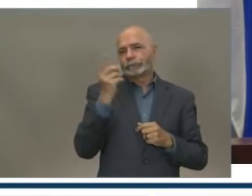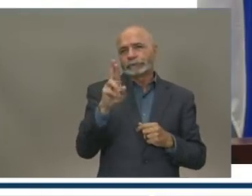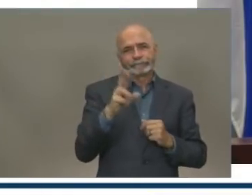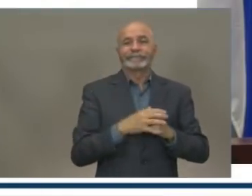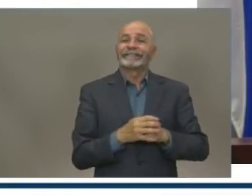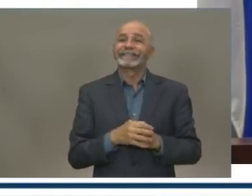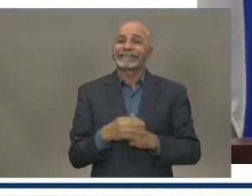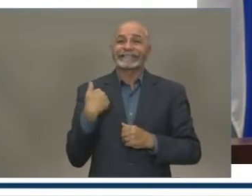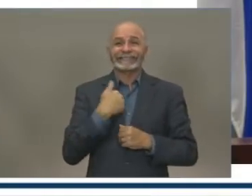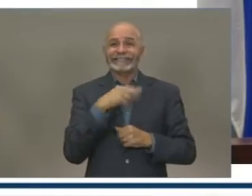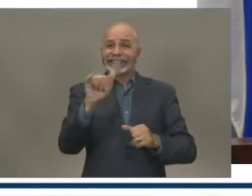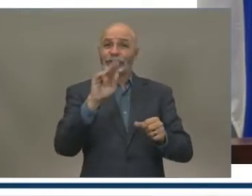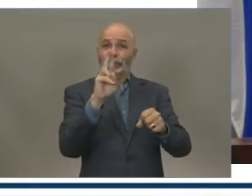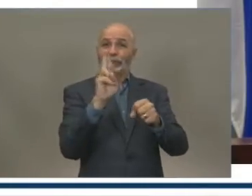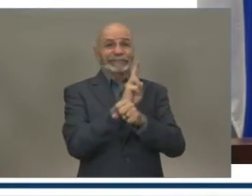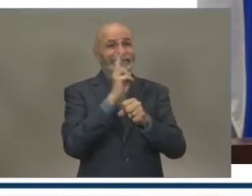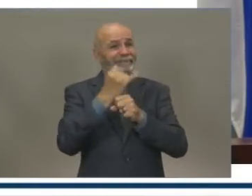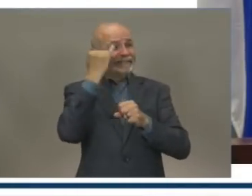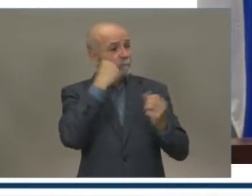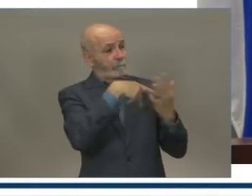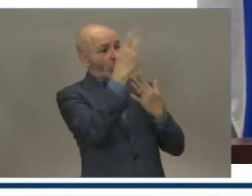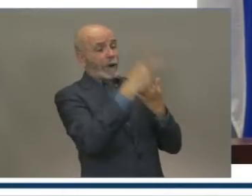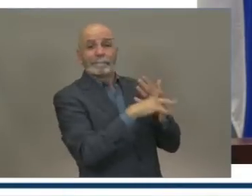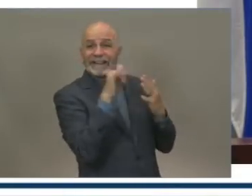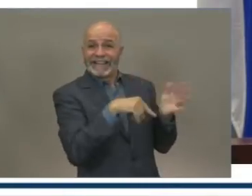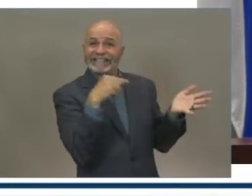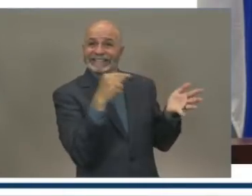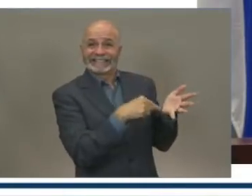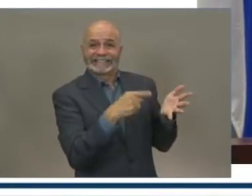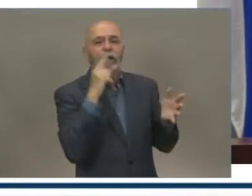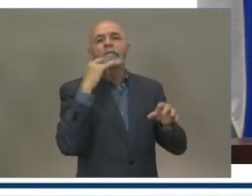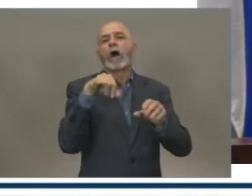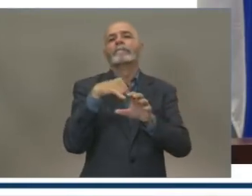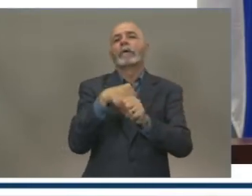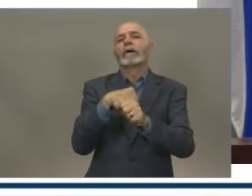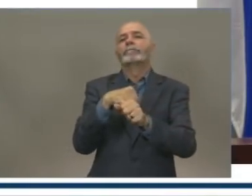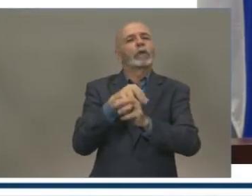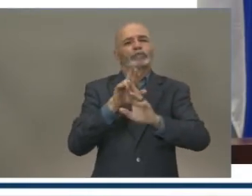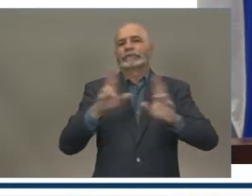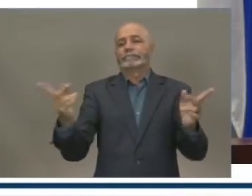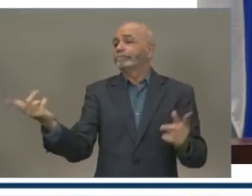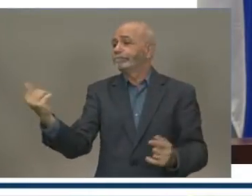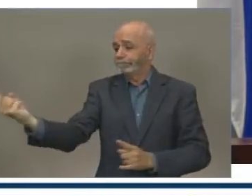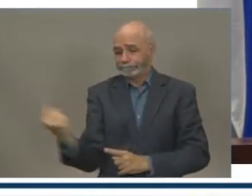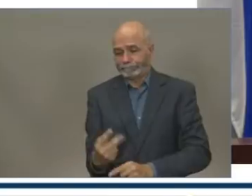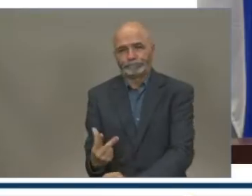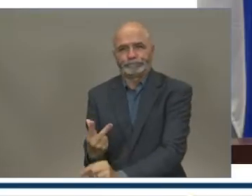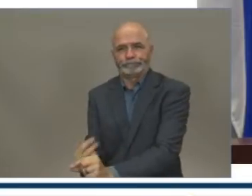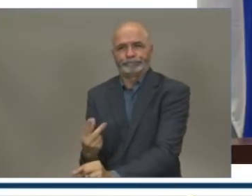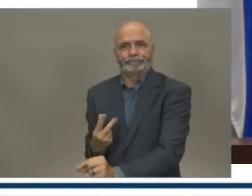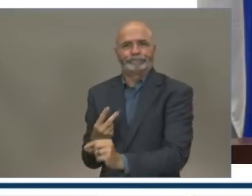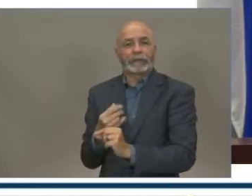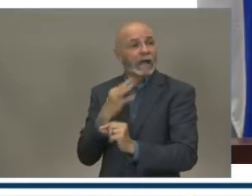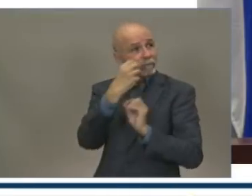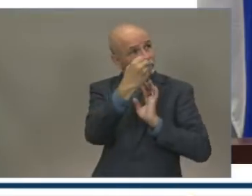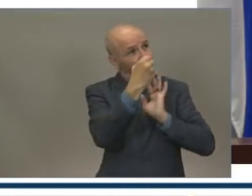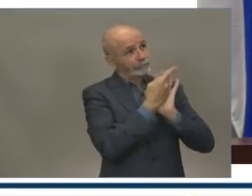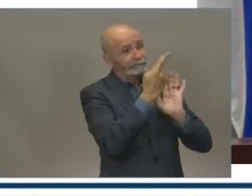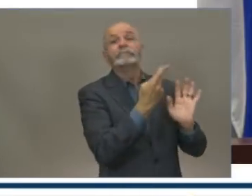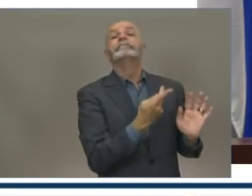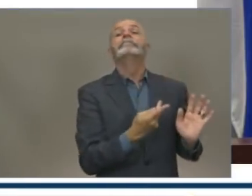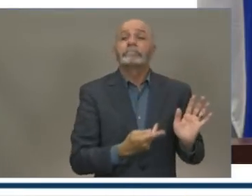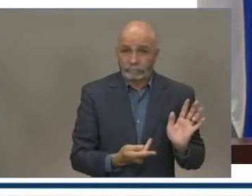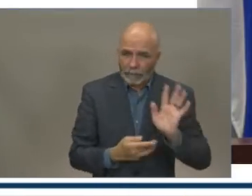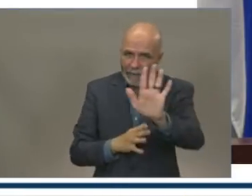is based mostly on pharmacy-delivered vaccination. So when we get the approval, and we have to remember that we're